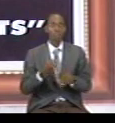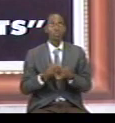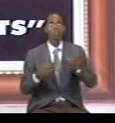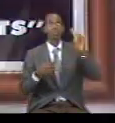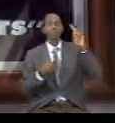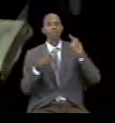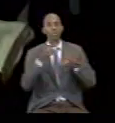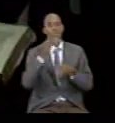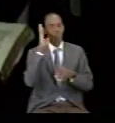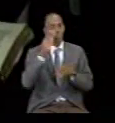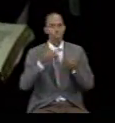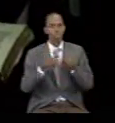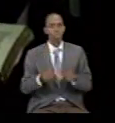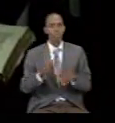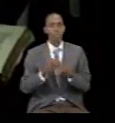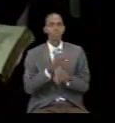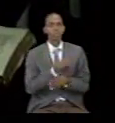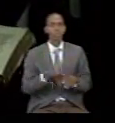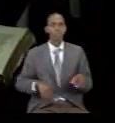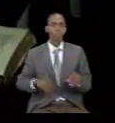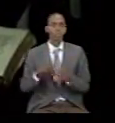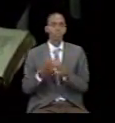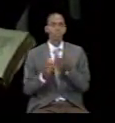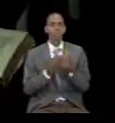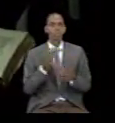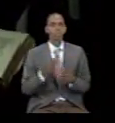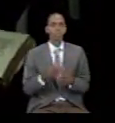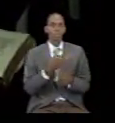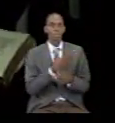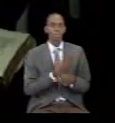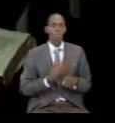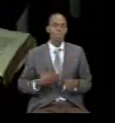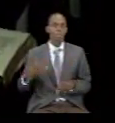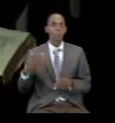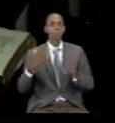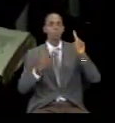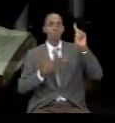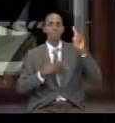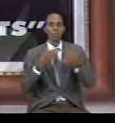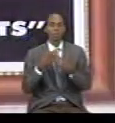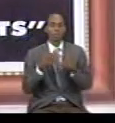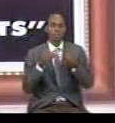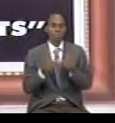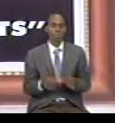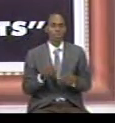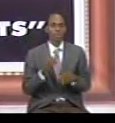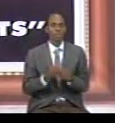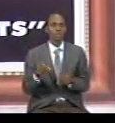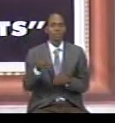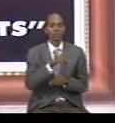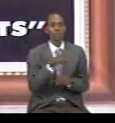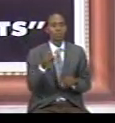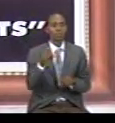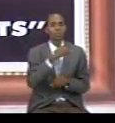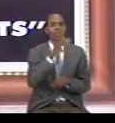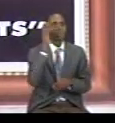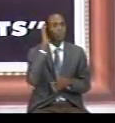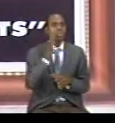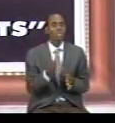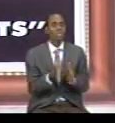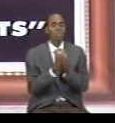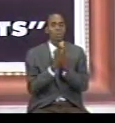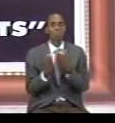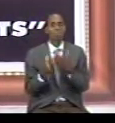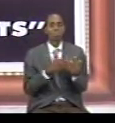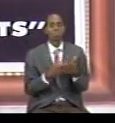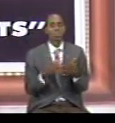you'll abide in the Lord. And my words abide in you. Ye shall ask what you will, and it shall